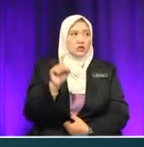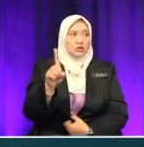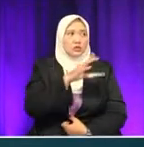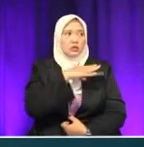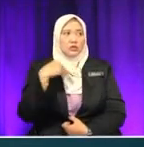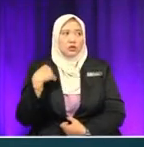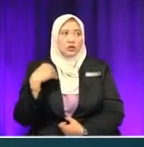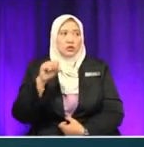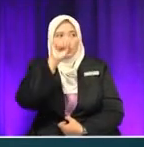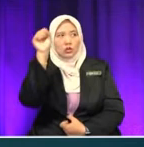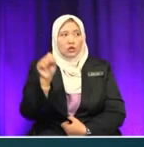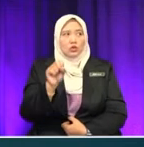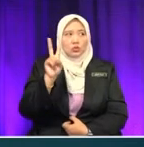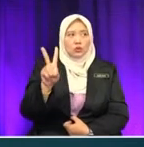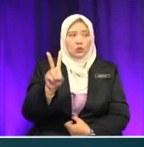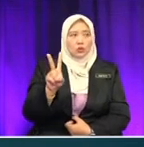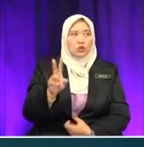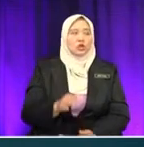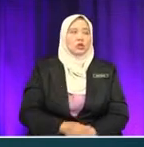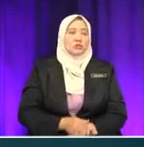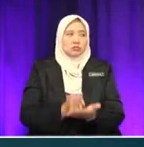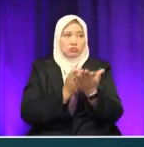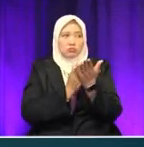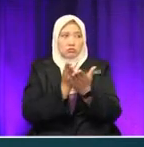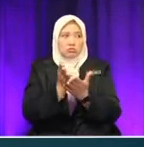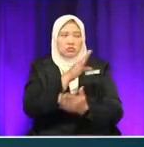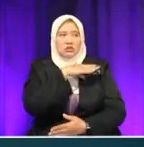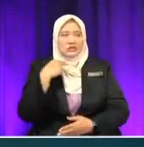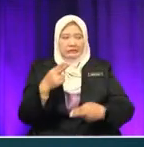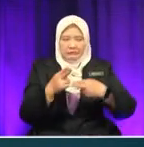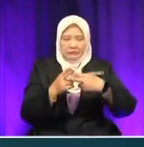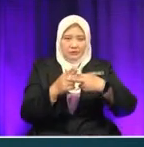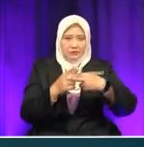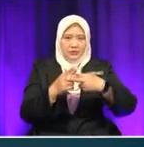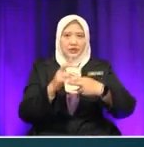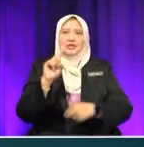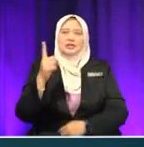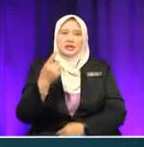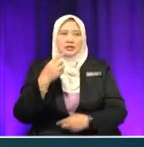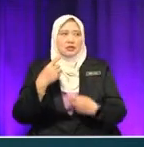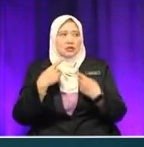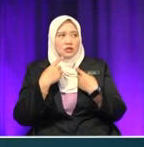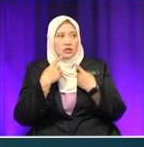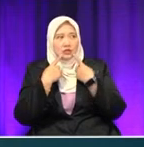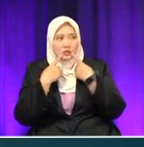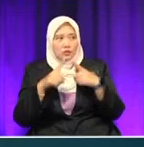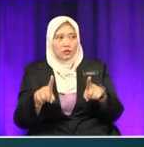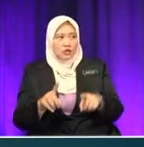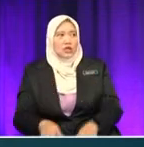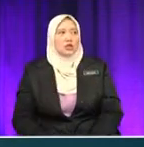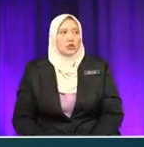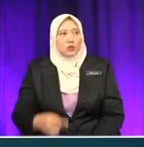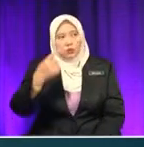short answers. But it is different with question three and four, where the high proficiency